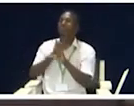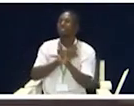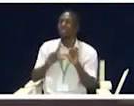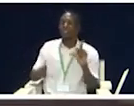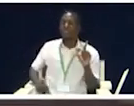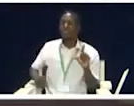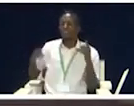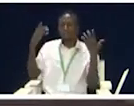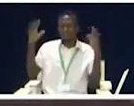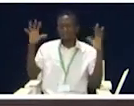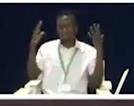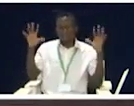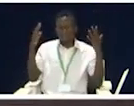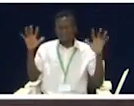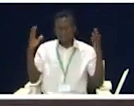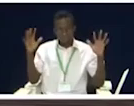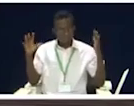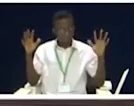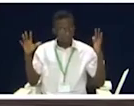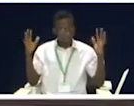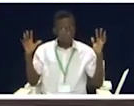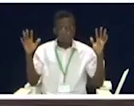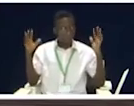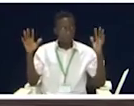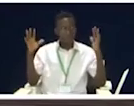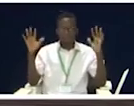on, celebrate Jesus.